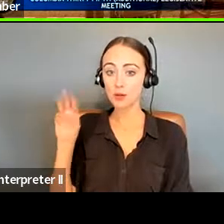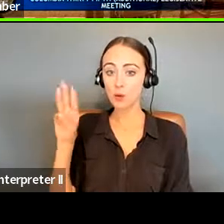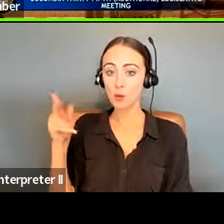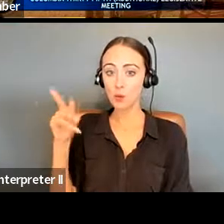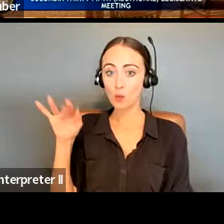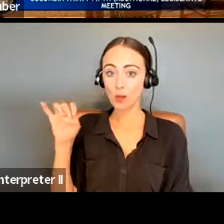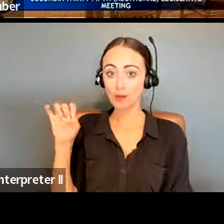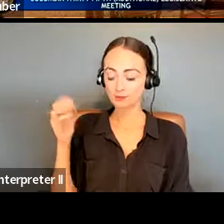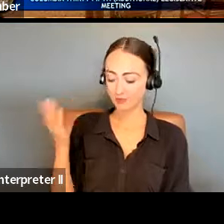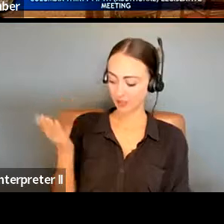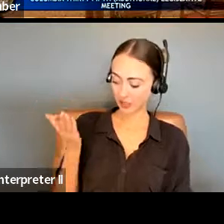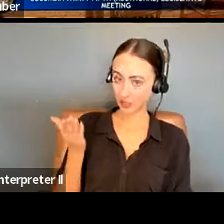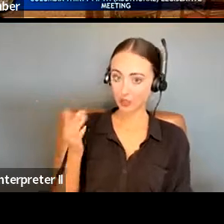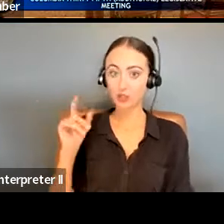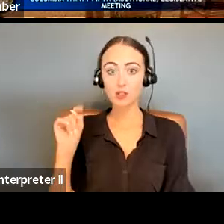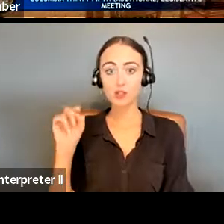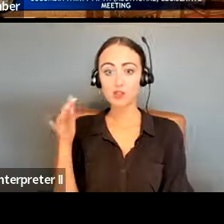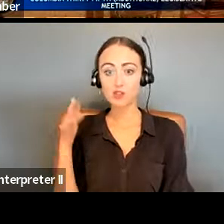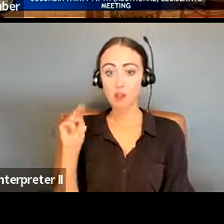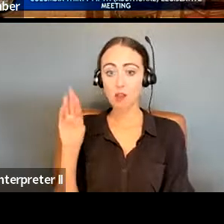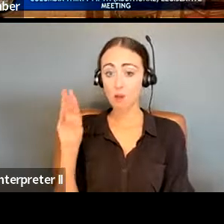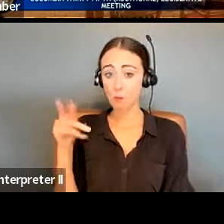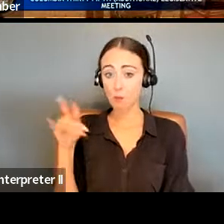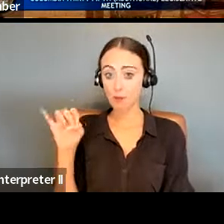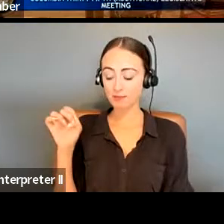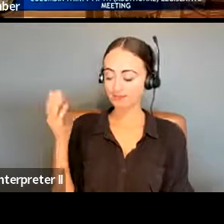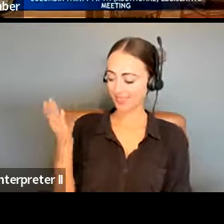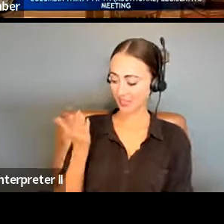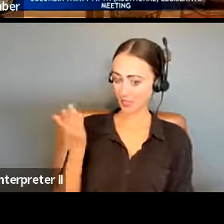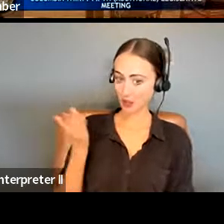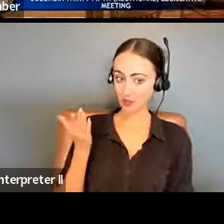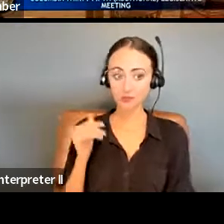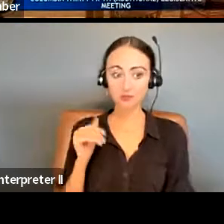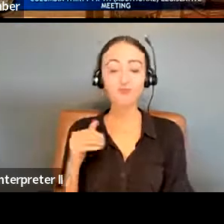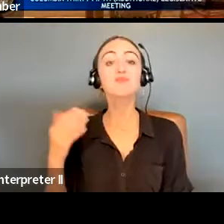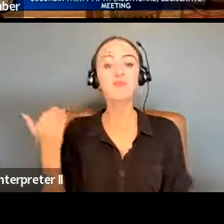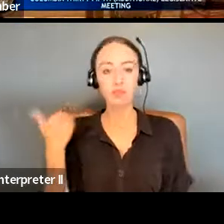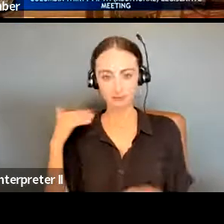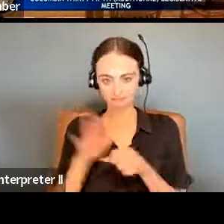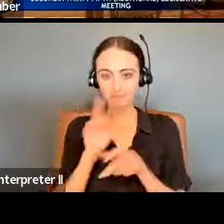Present. Councilmember Trayon White. Present. Mr. Chairman, quorum.